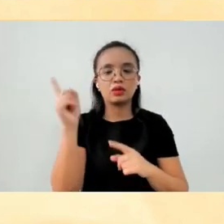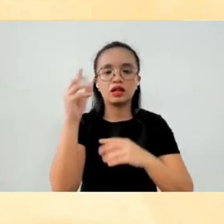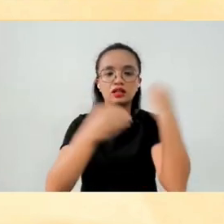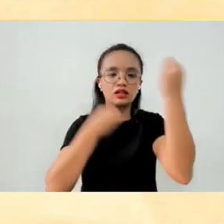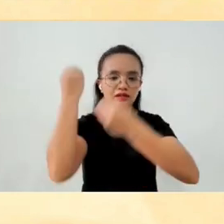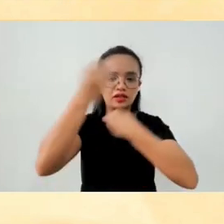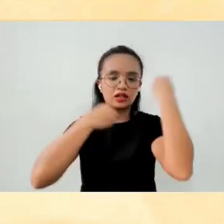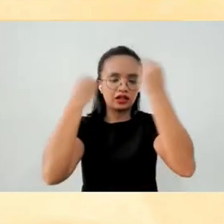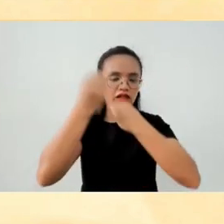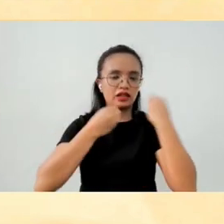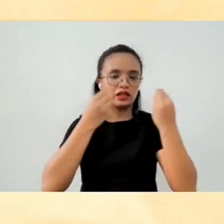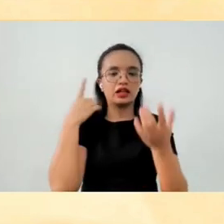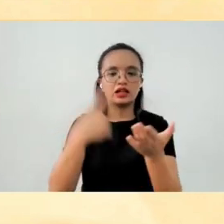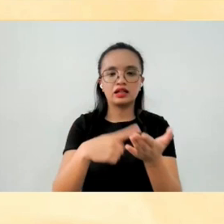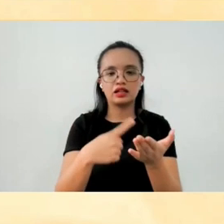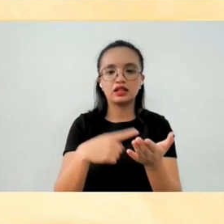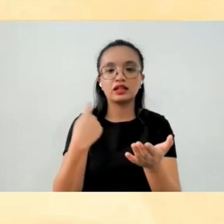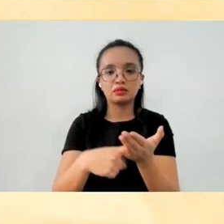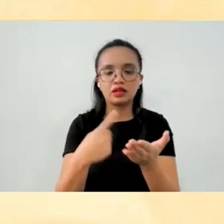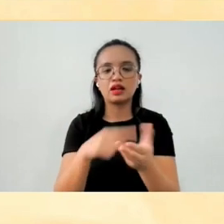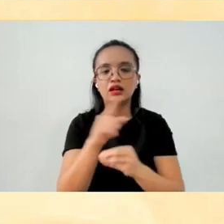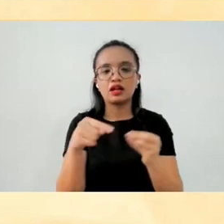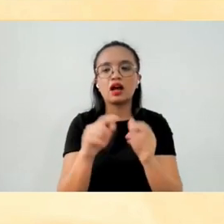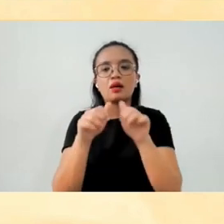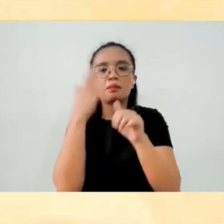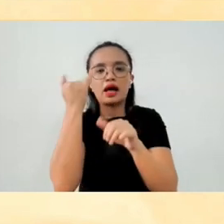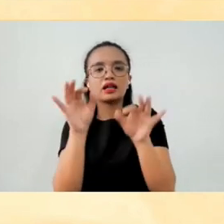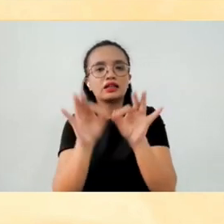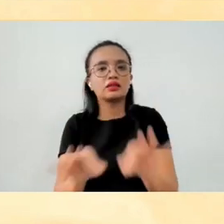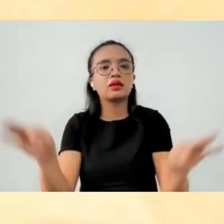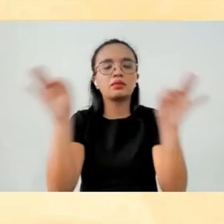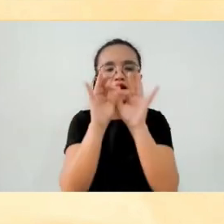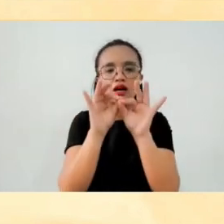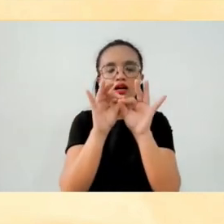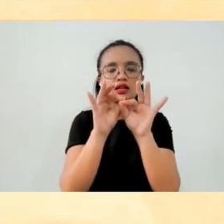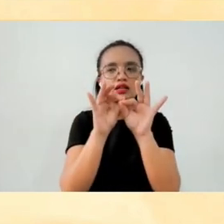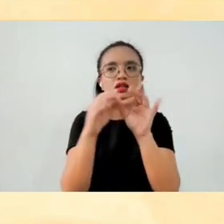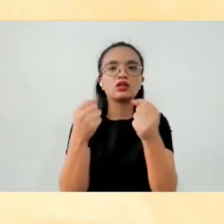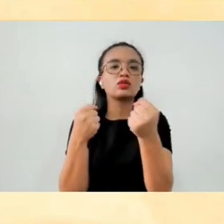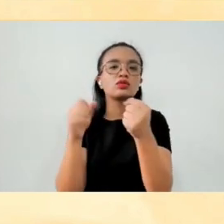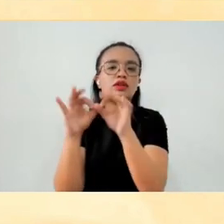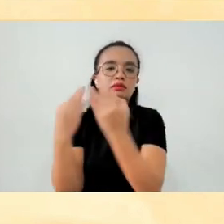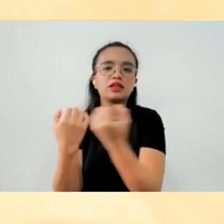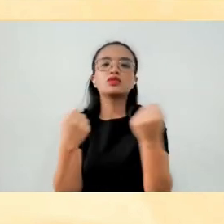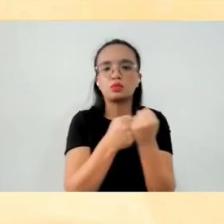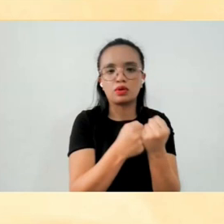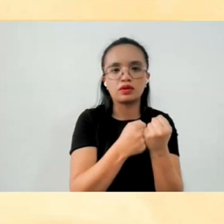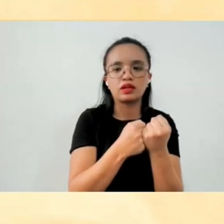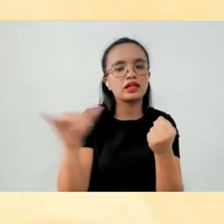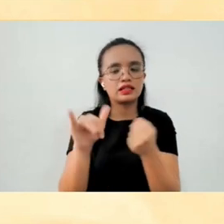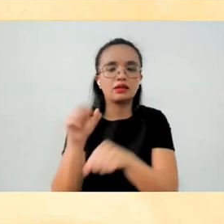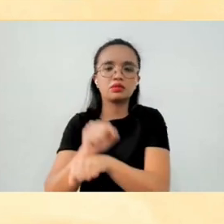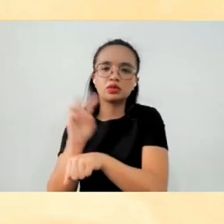well, when she talked about how important the support of the family and the social